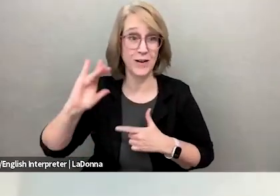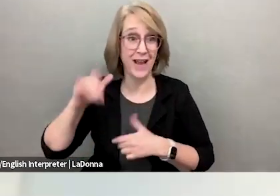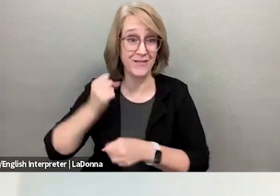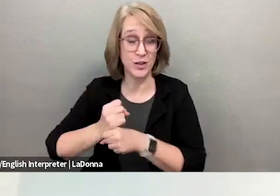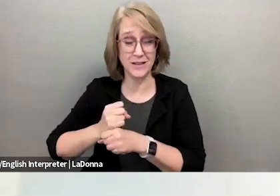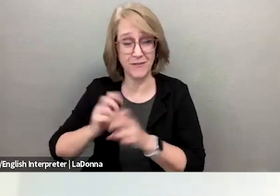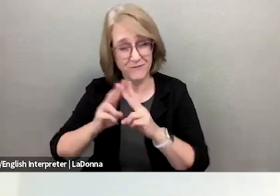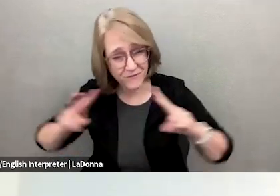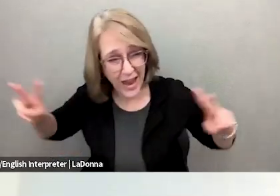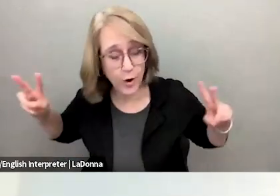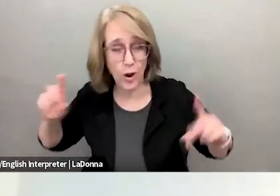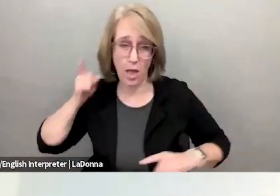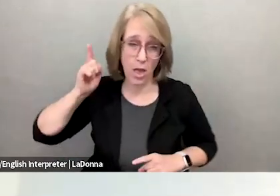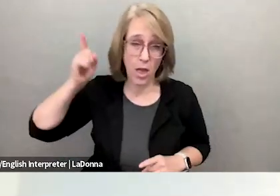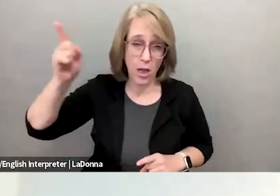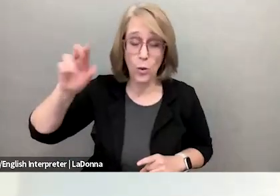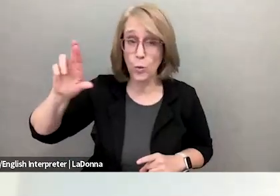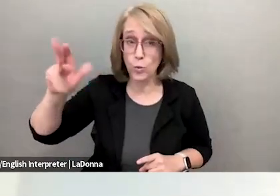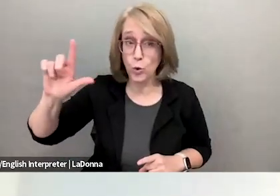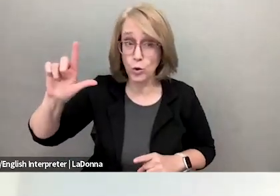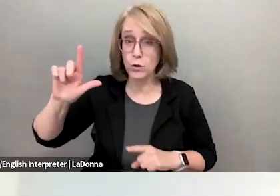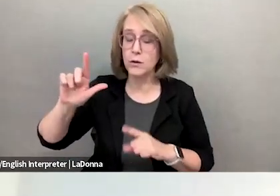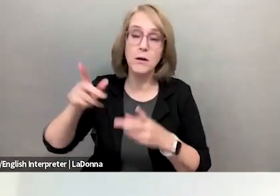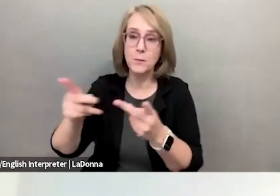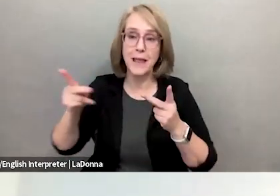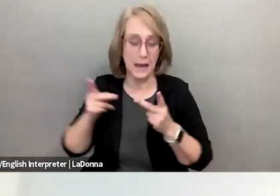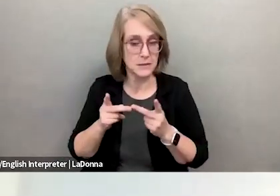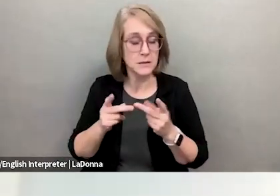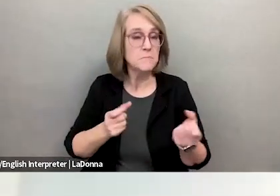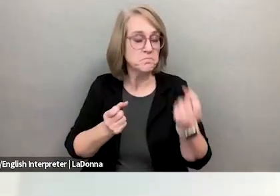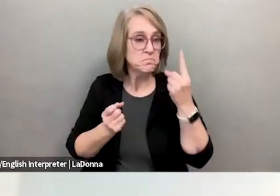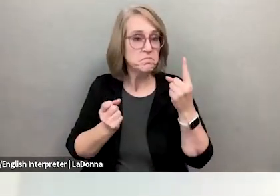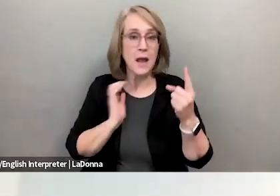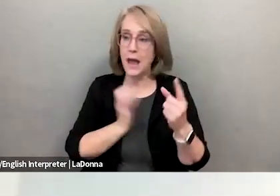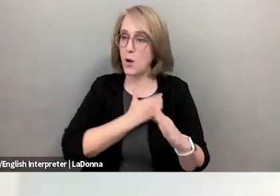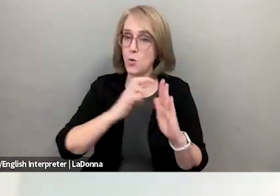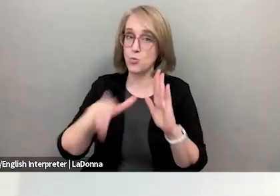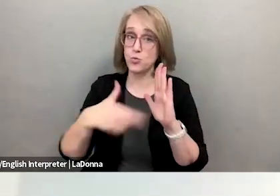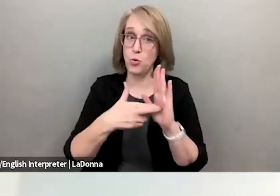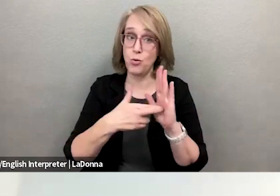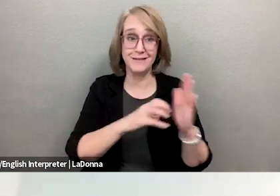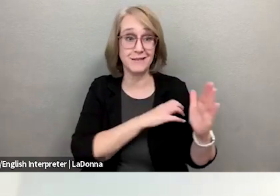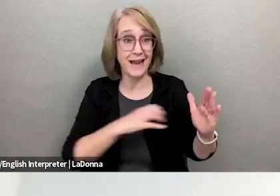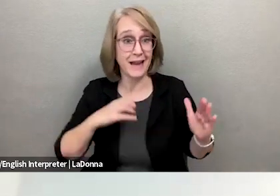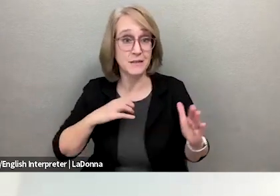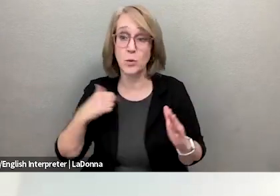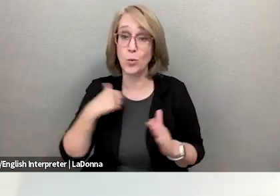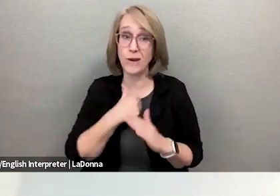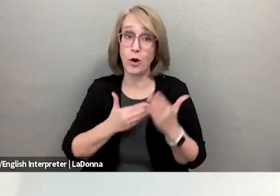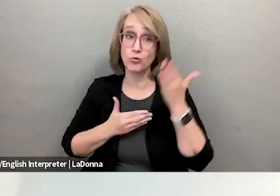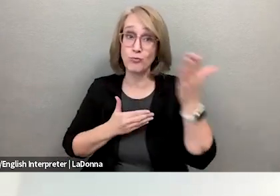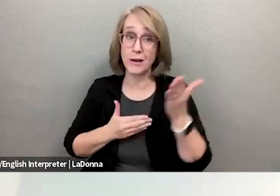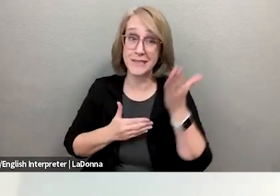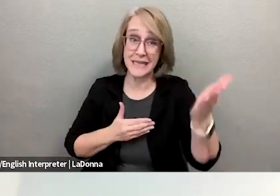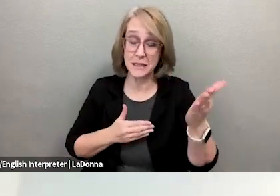years. And I know that as a council, we need to, as we're putting forth recommendations, consider